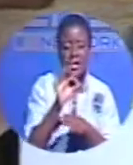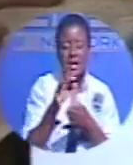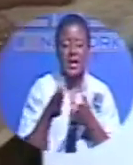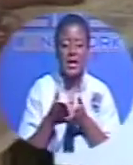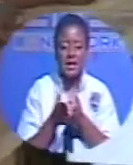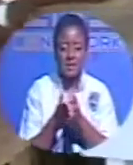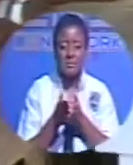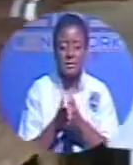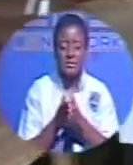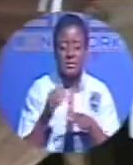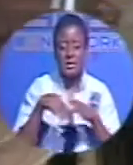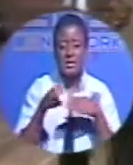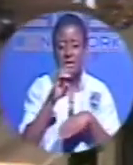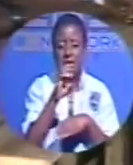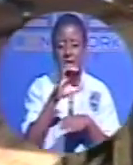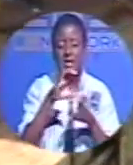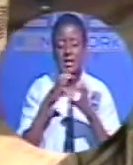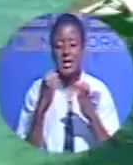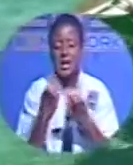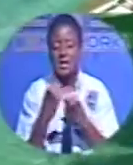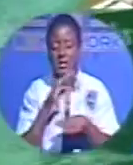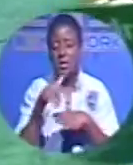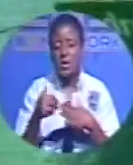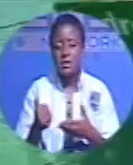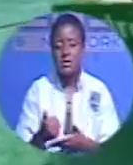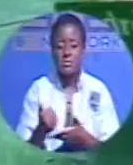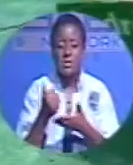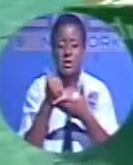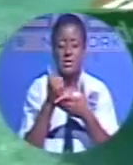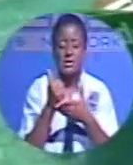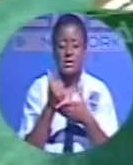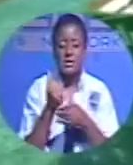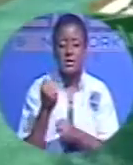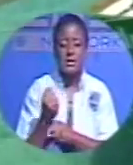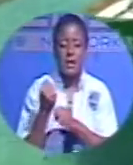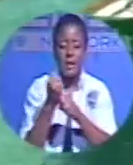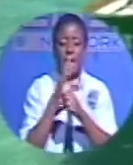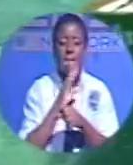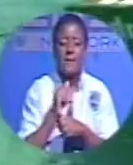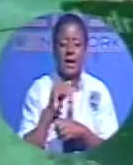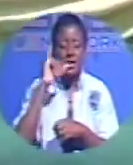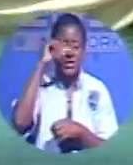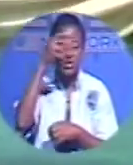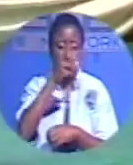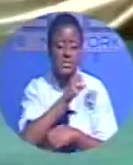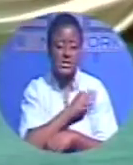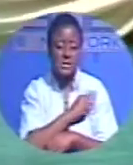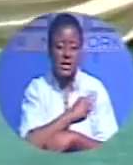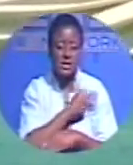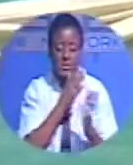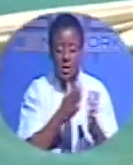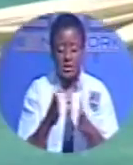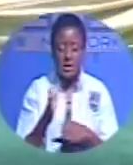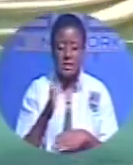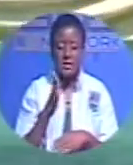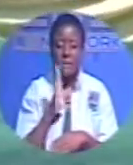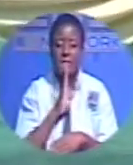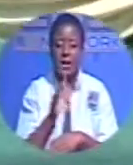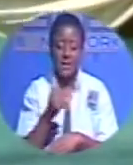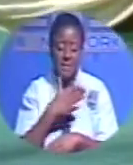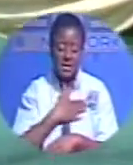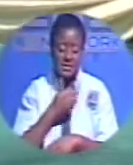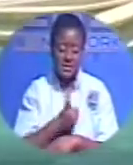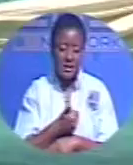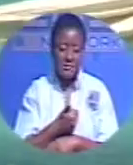all sponsored by Mr. Sans, Jimmy Sans. This event was organized through myself and Mr. Gibson.